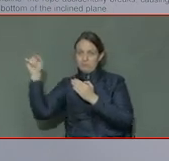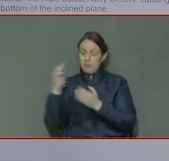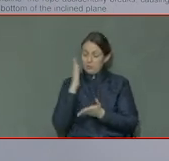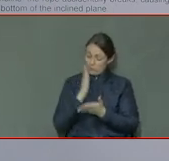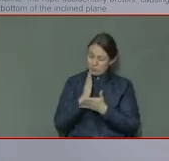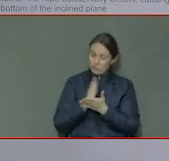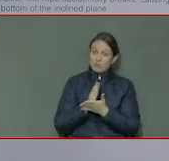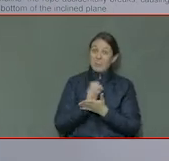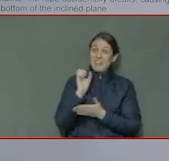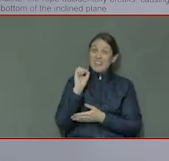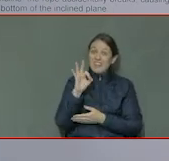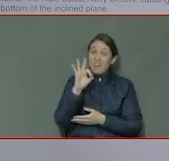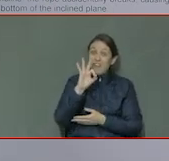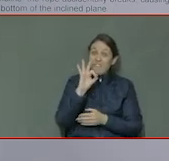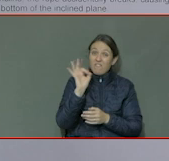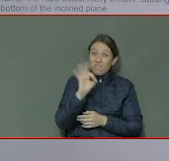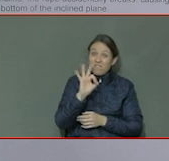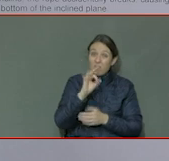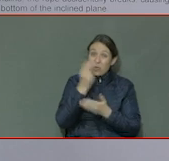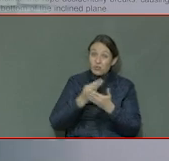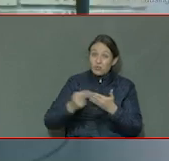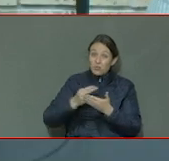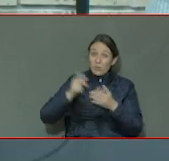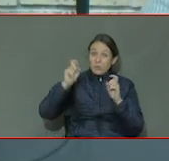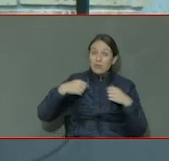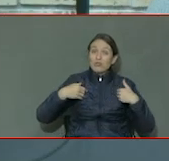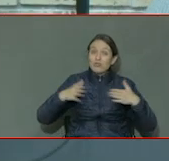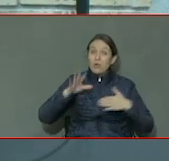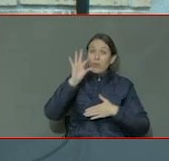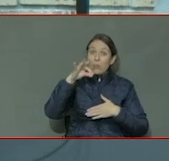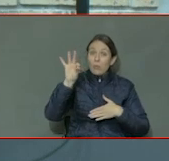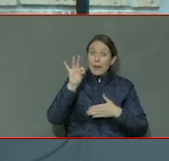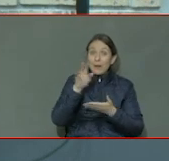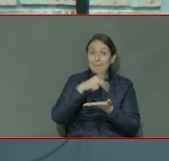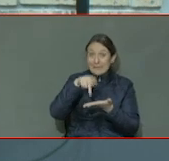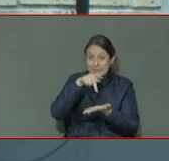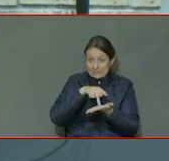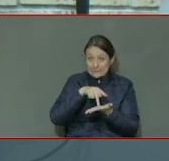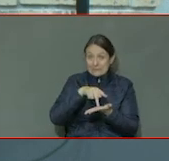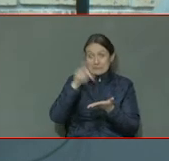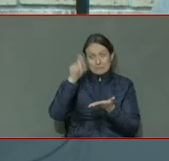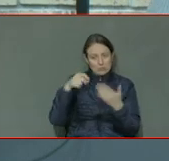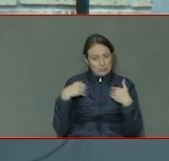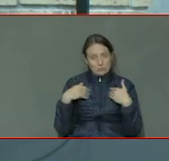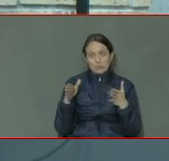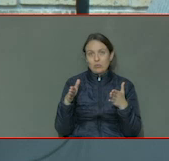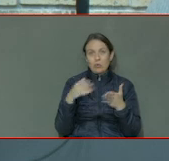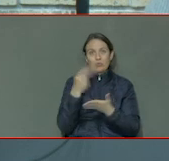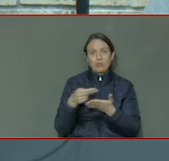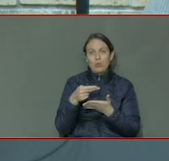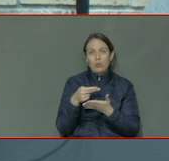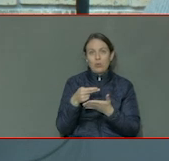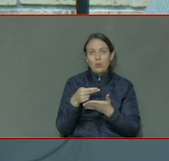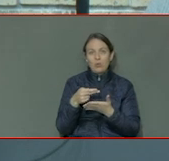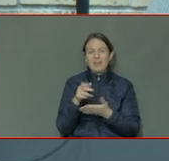it's a force diagram that you start on the correct place, at the correct place. But okay, luckily this one